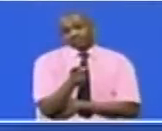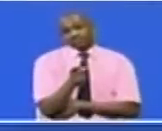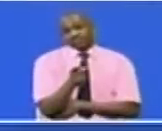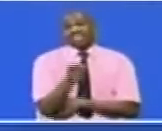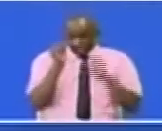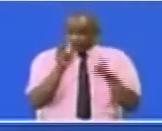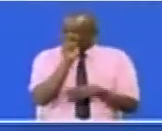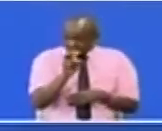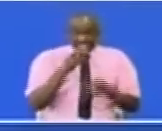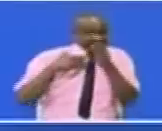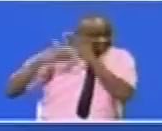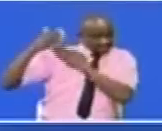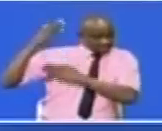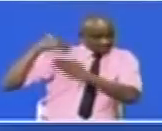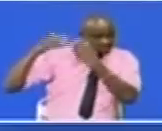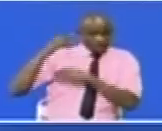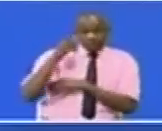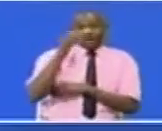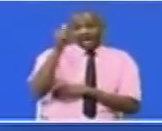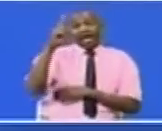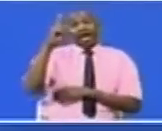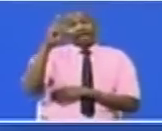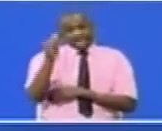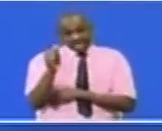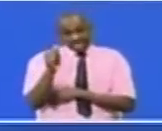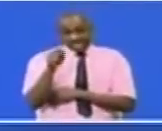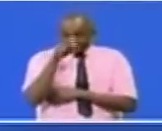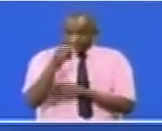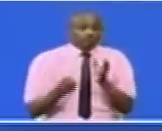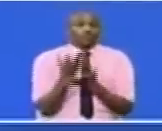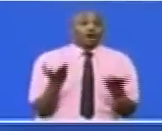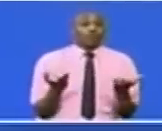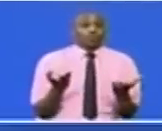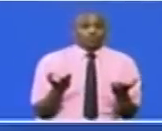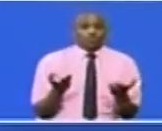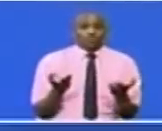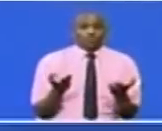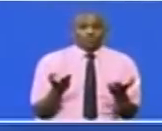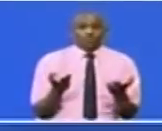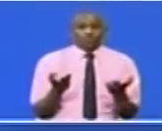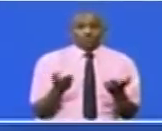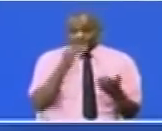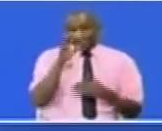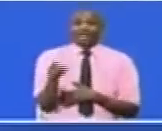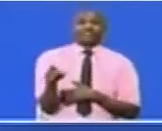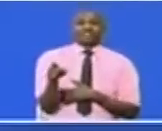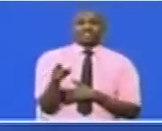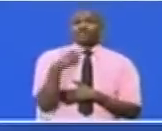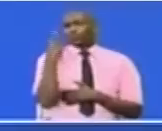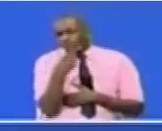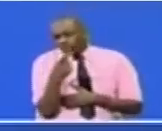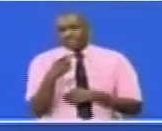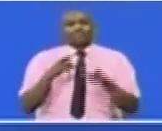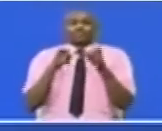If you look at the history of even ADAC, ADAC was formed after I've already wrote the Speaker. So really, who is attacking